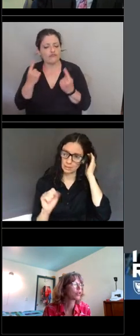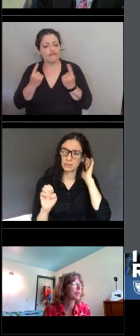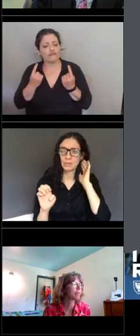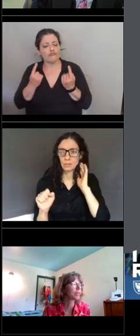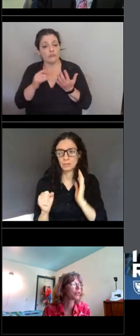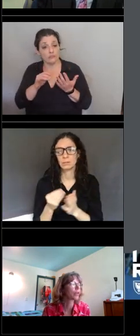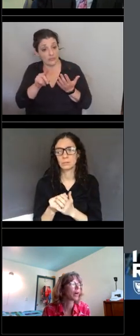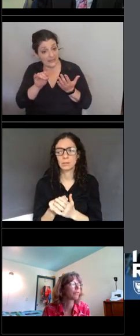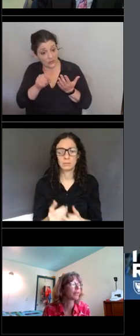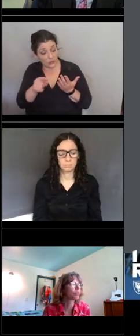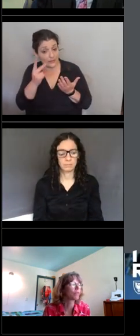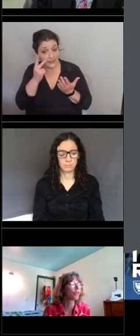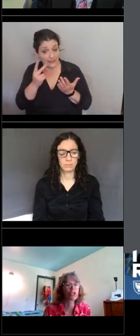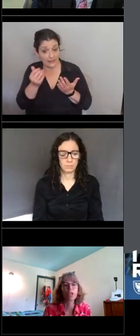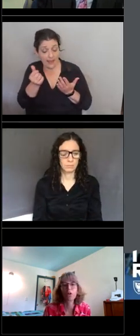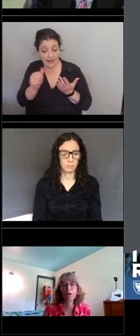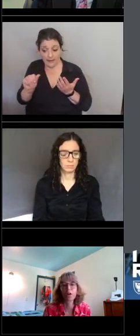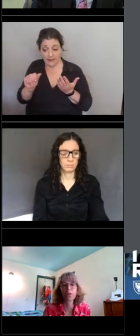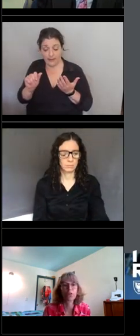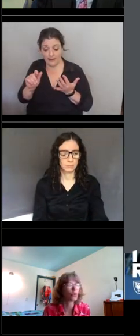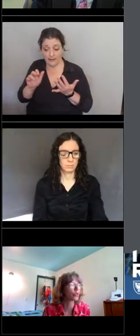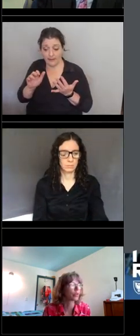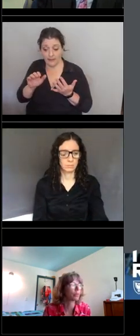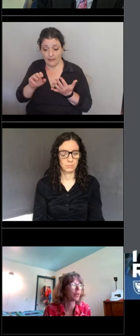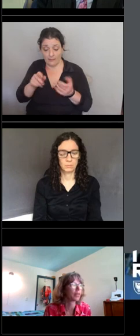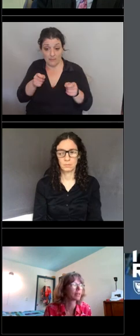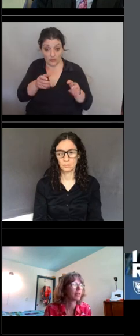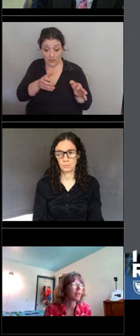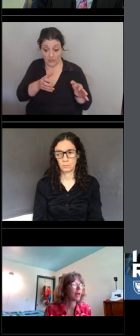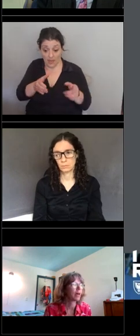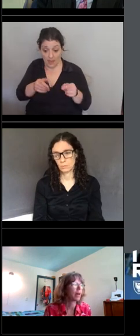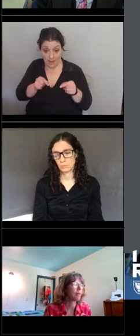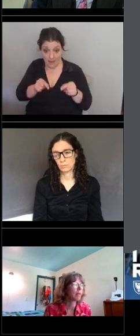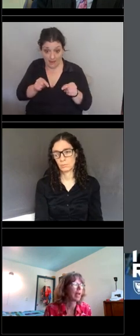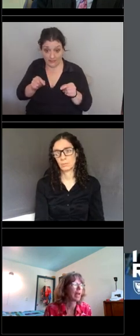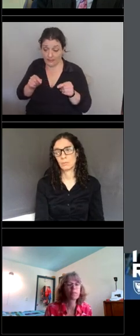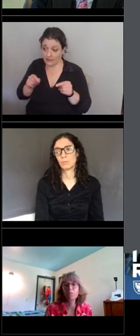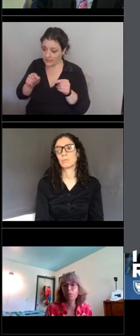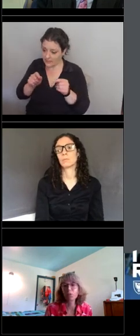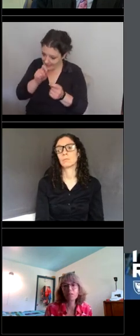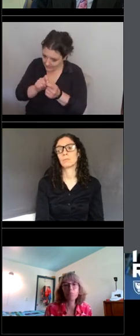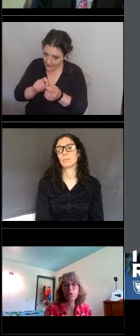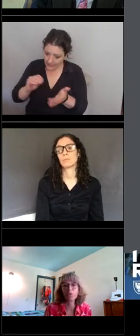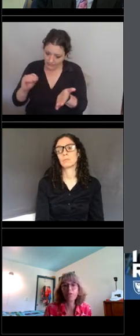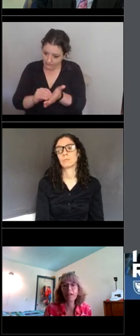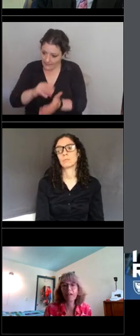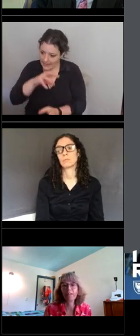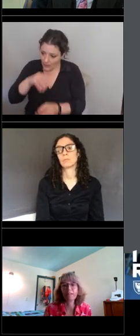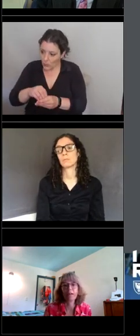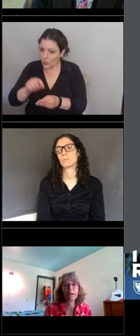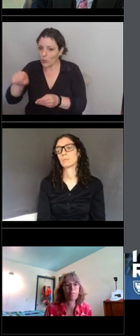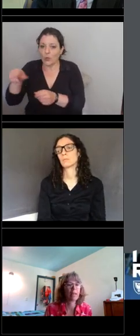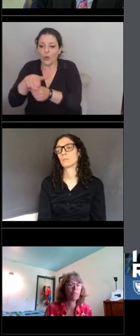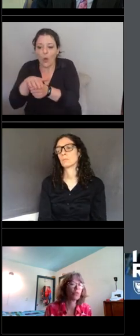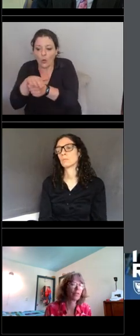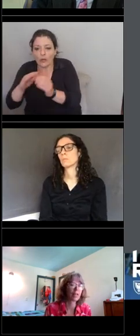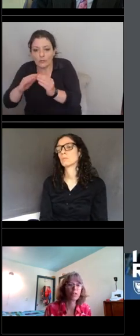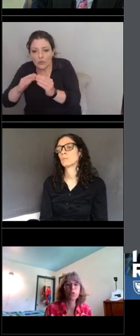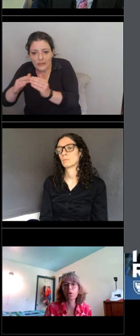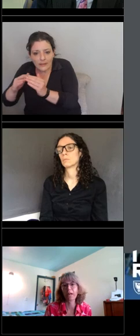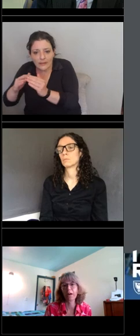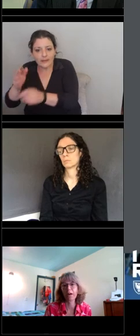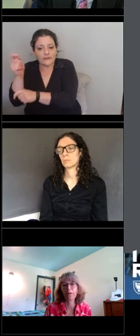that are addressing potential conflicts with fishing or other user communities as resources move and may